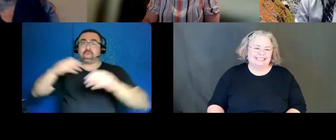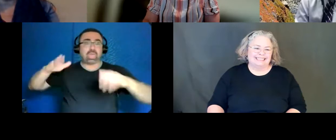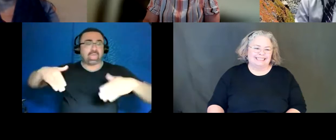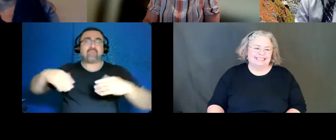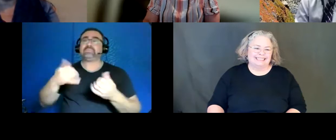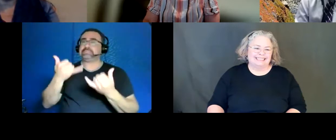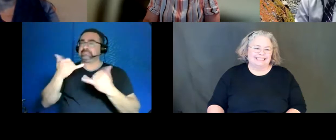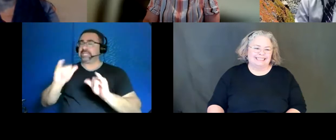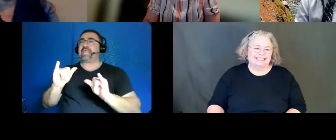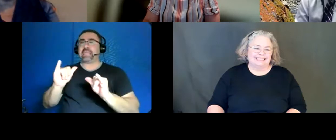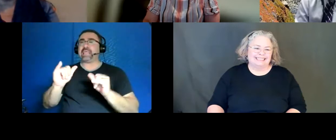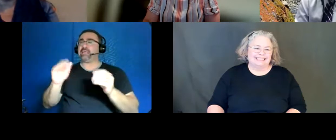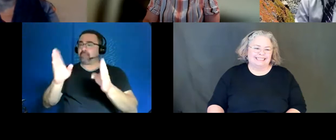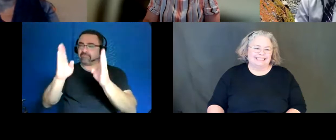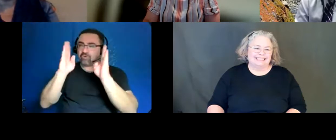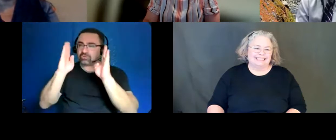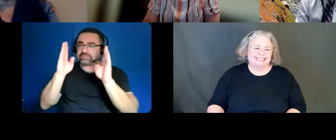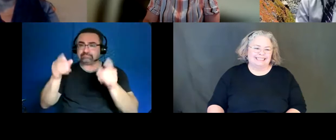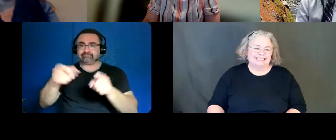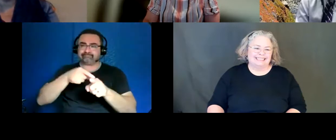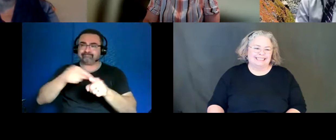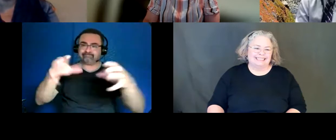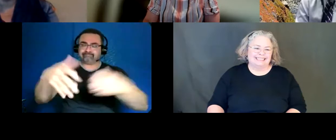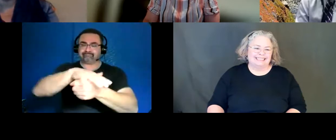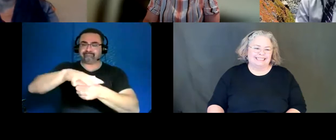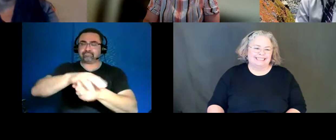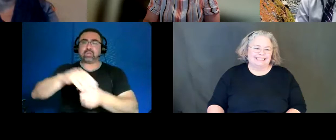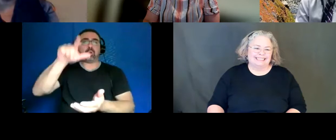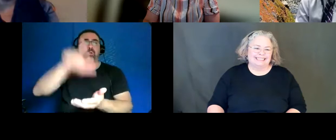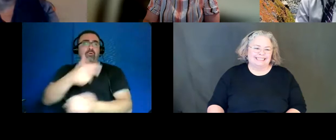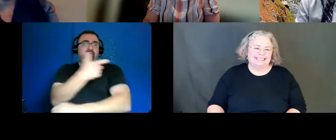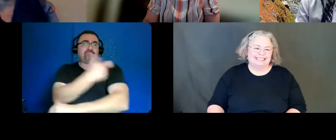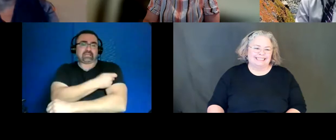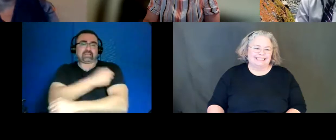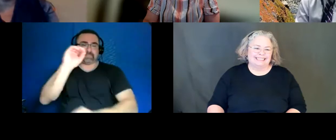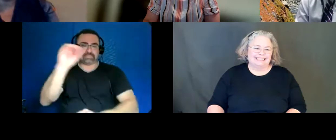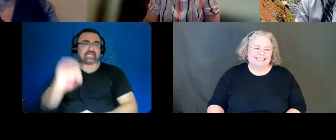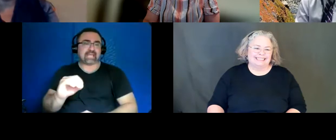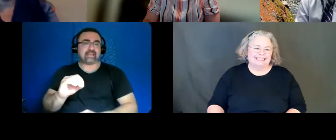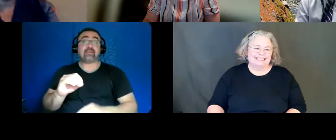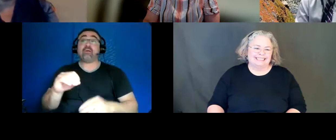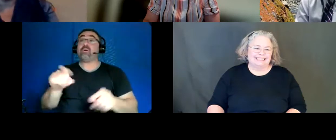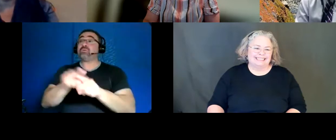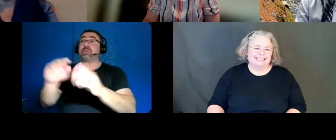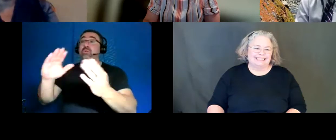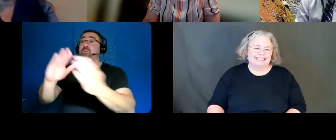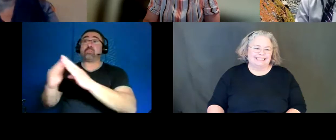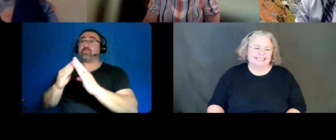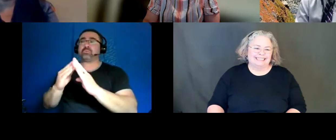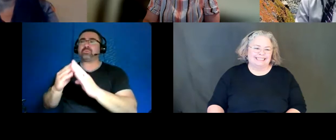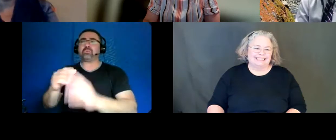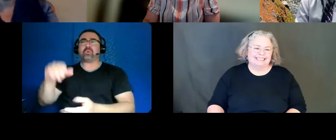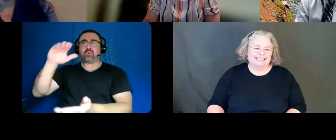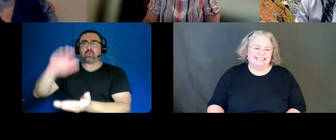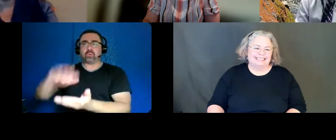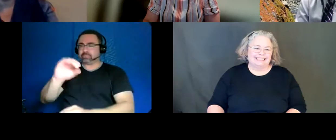still focusing on the areas with low vaccination rates and communities that have low vaccination rates,